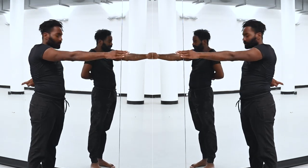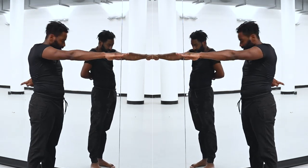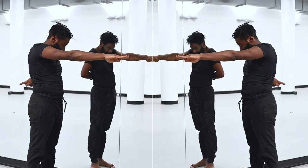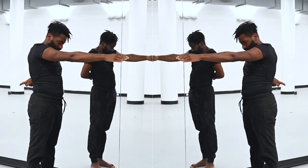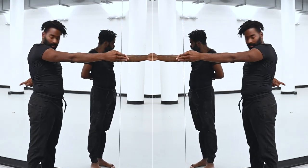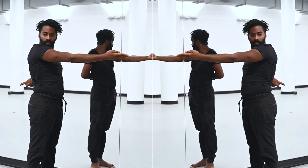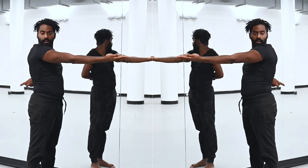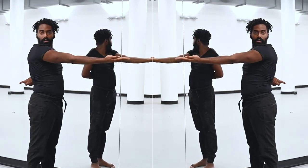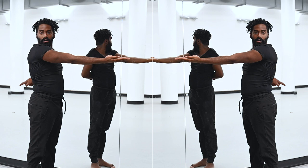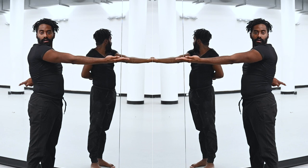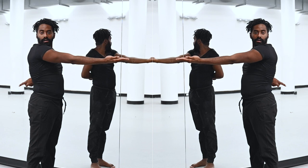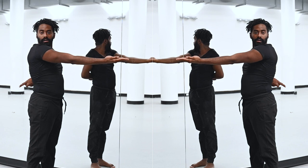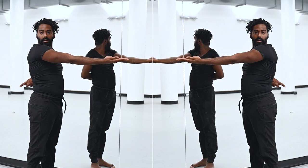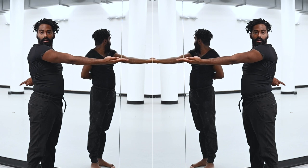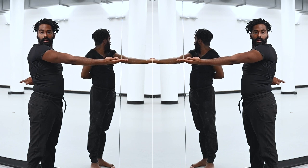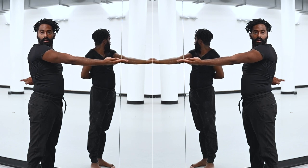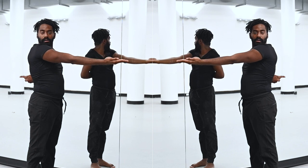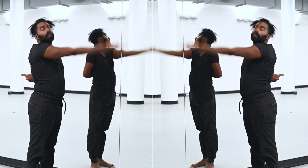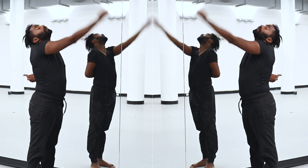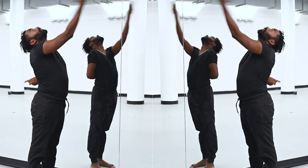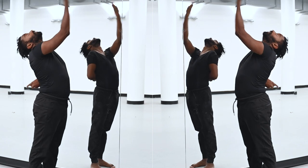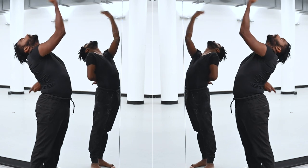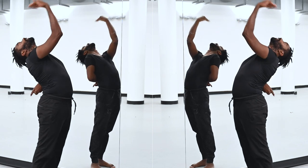Something has changed.